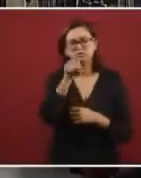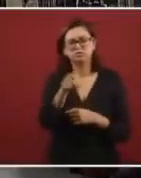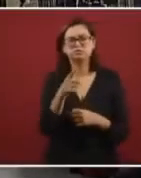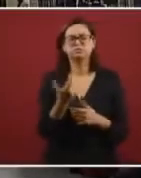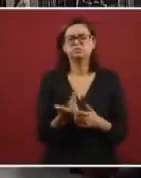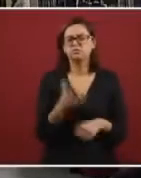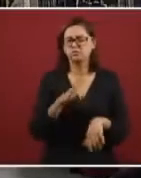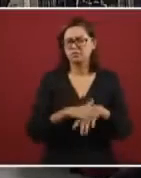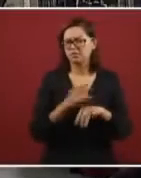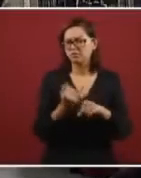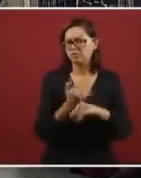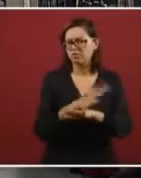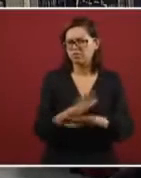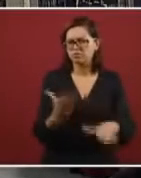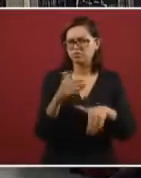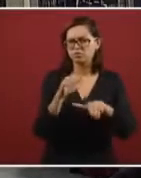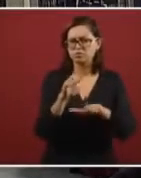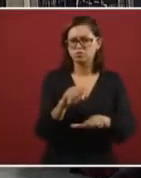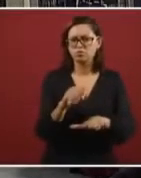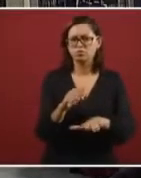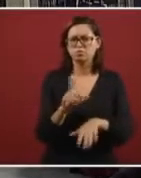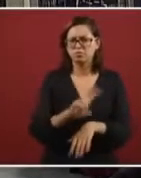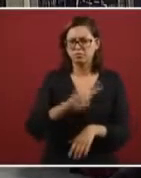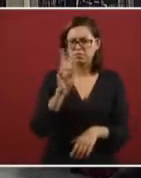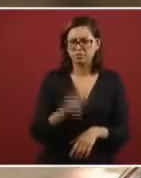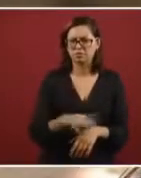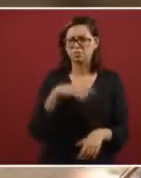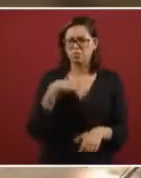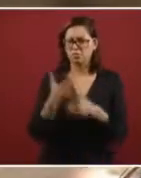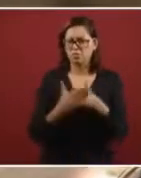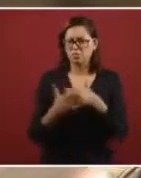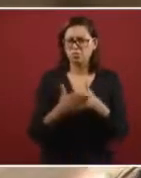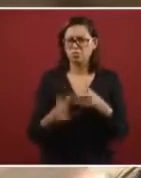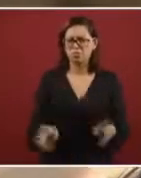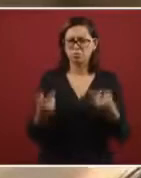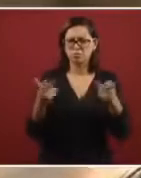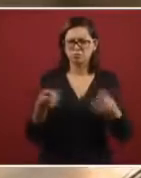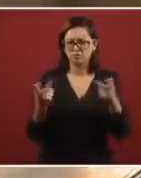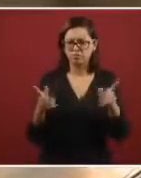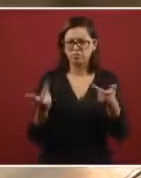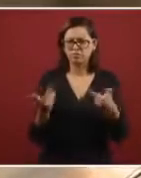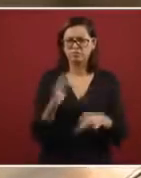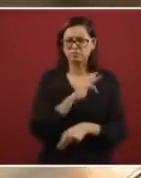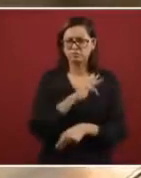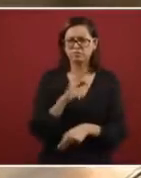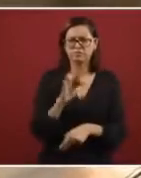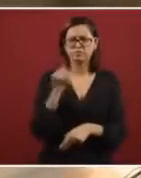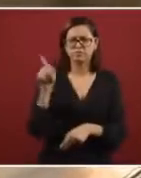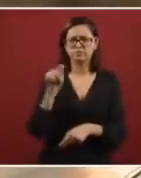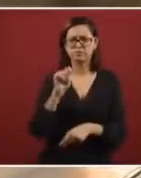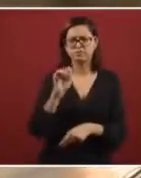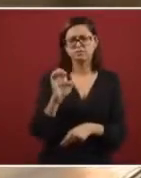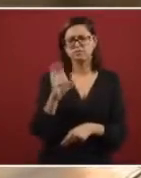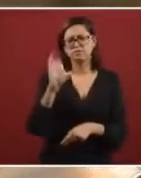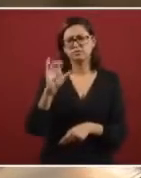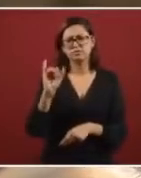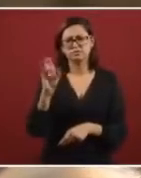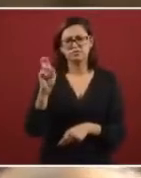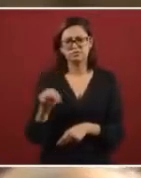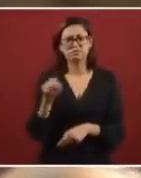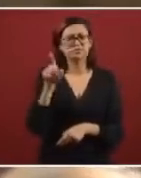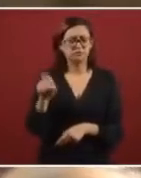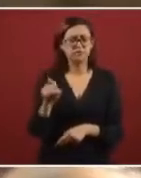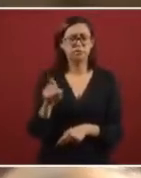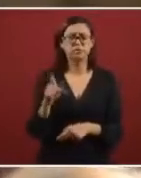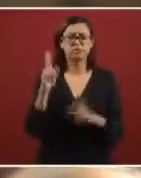tiene información respecto de si en efecto va a haber una venta, si el comprador posiblemente podría ser el Tech Inc., si tuvo que